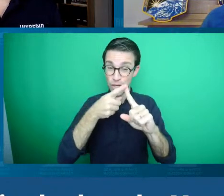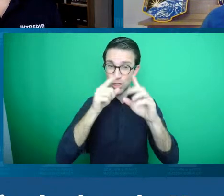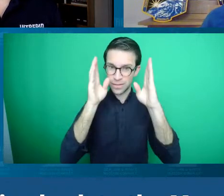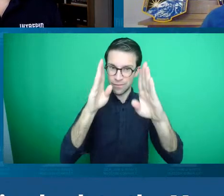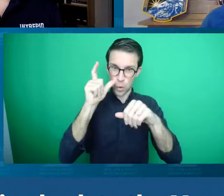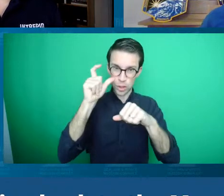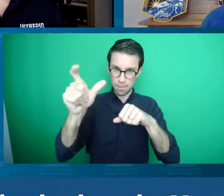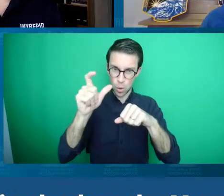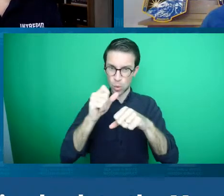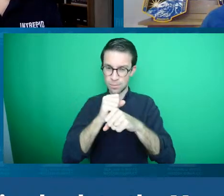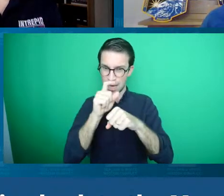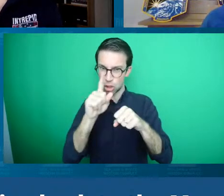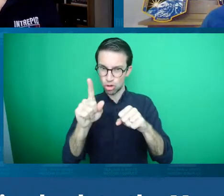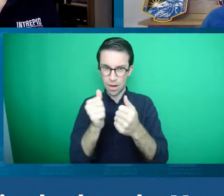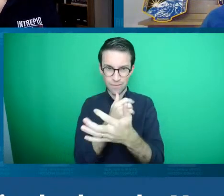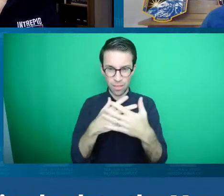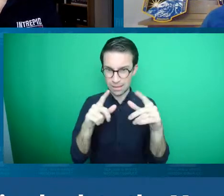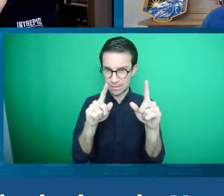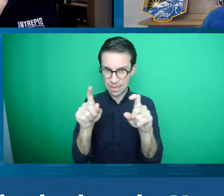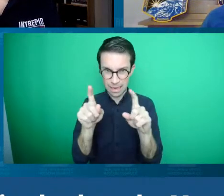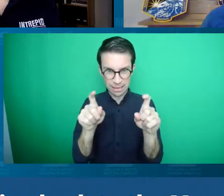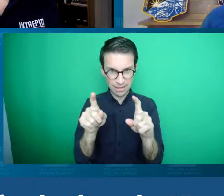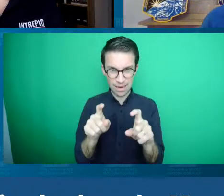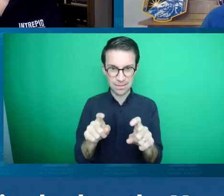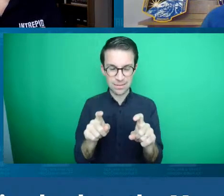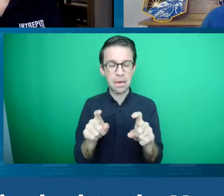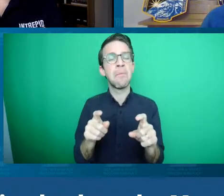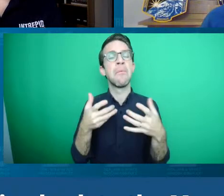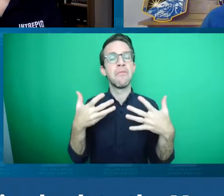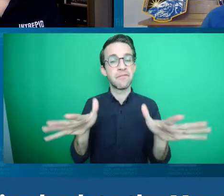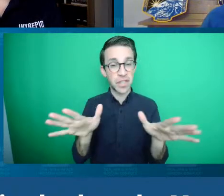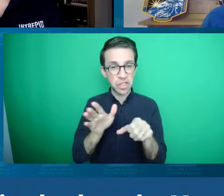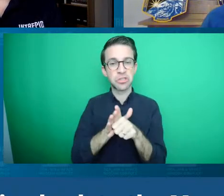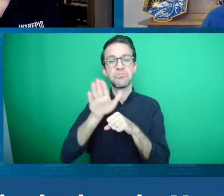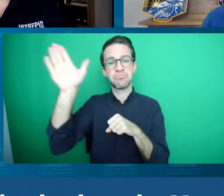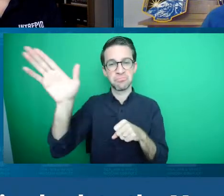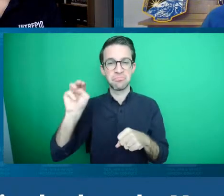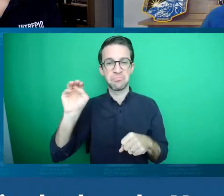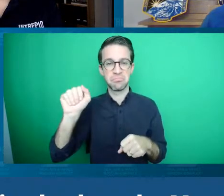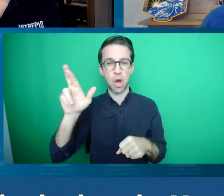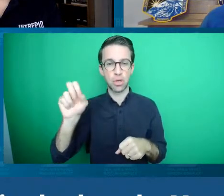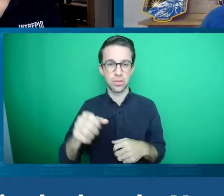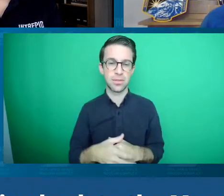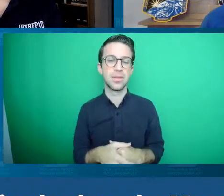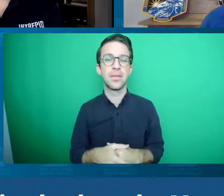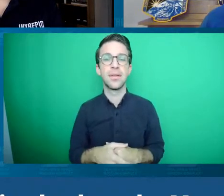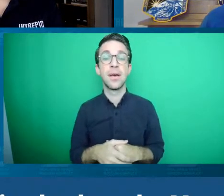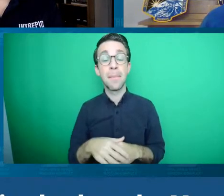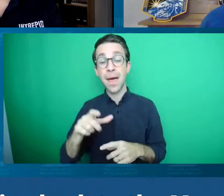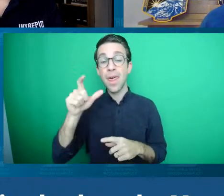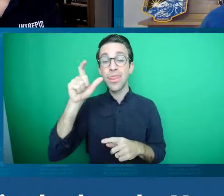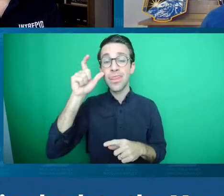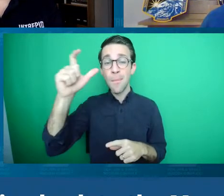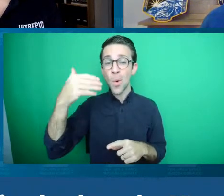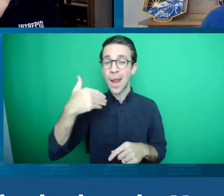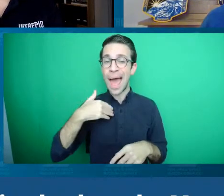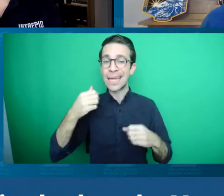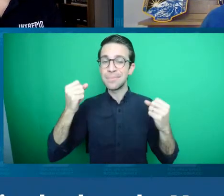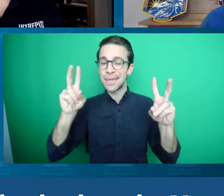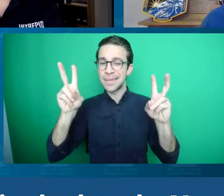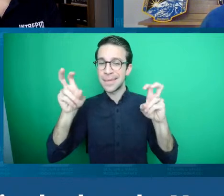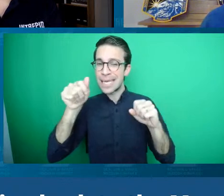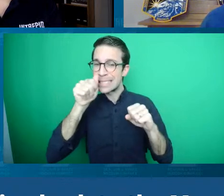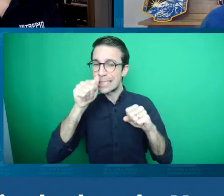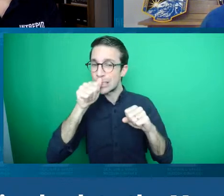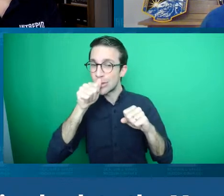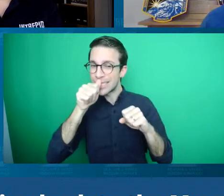Mars. The moon also may have a wealth of resources. It actually has a wealth of secrets that will help us understand